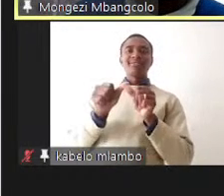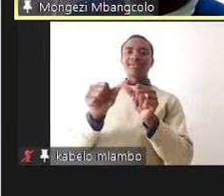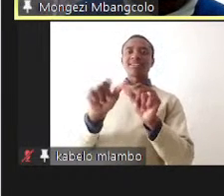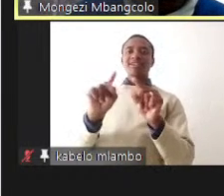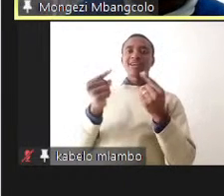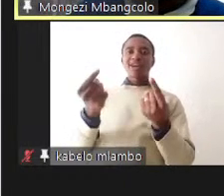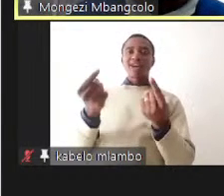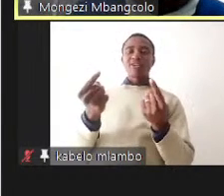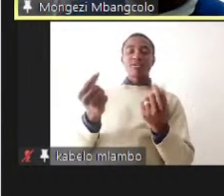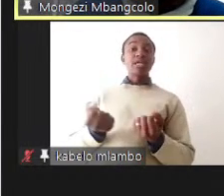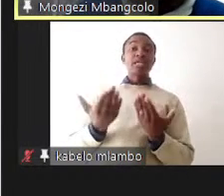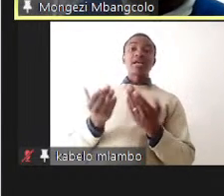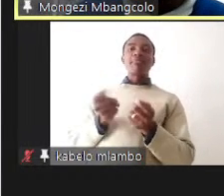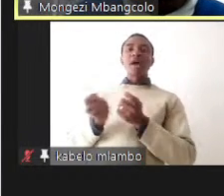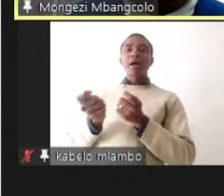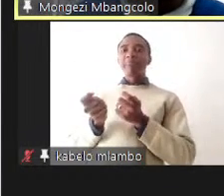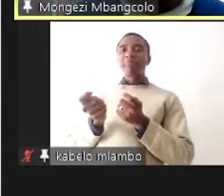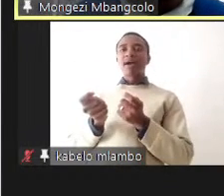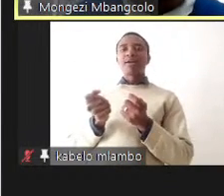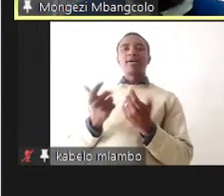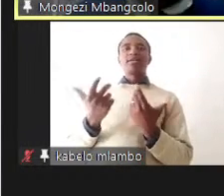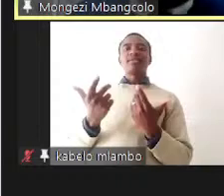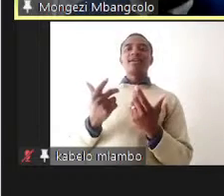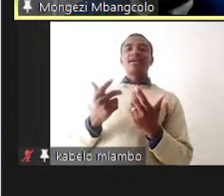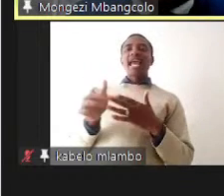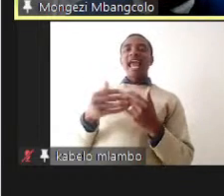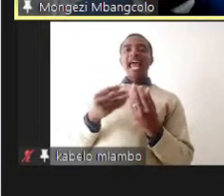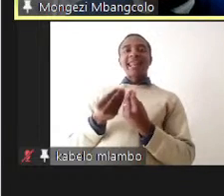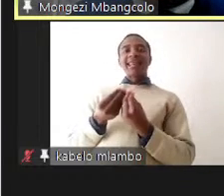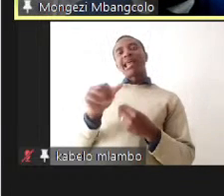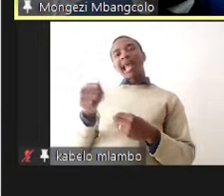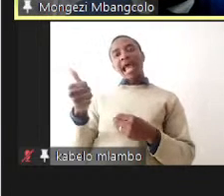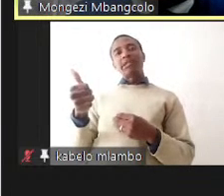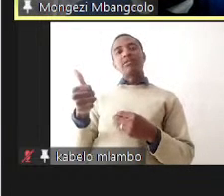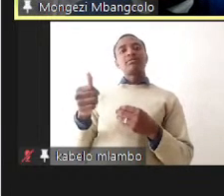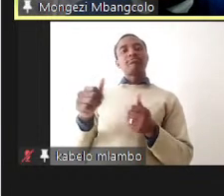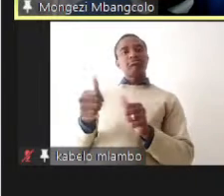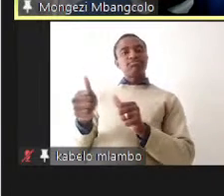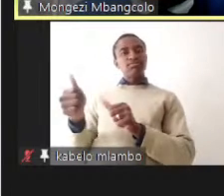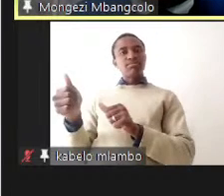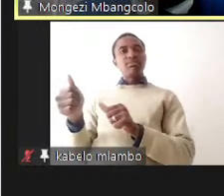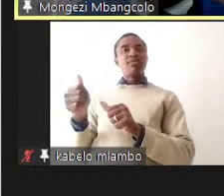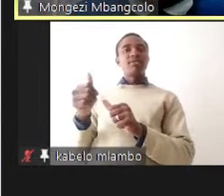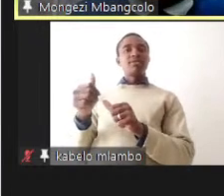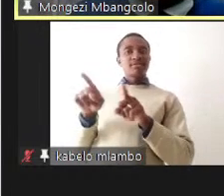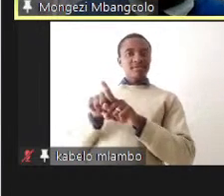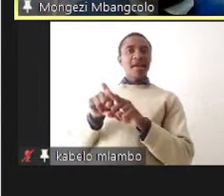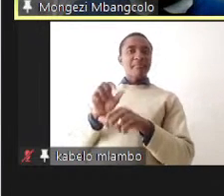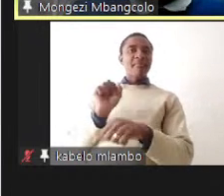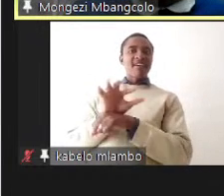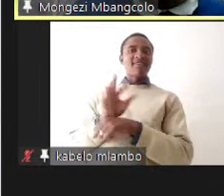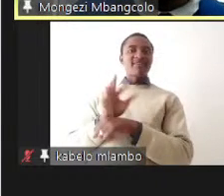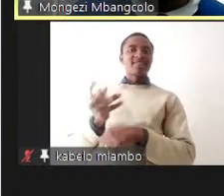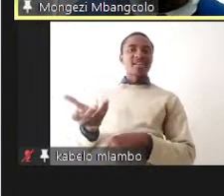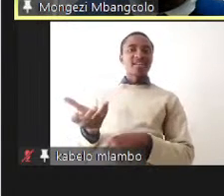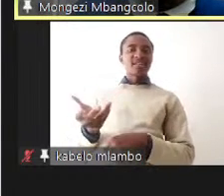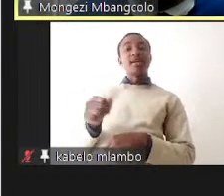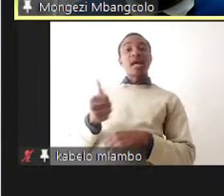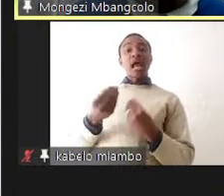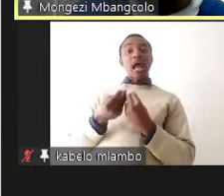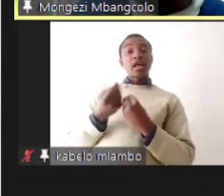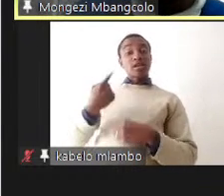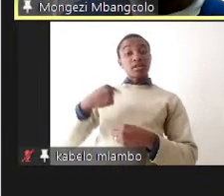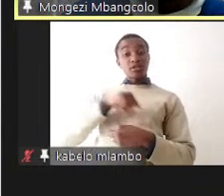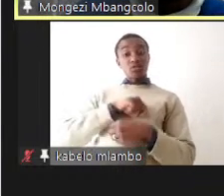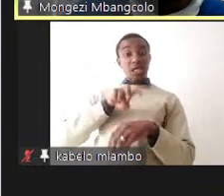the markets and anything else that comes after. So one of the things that we need to pay attention to is